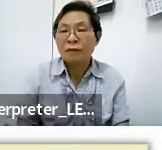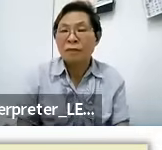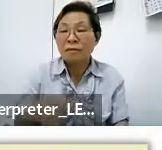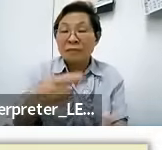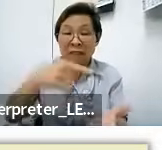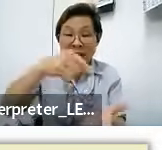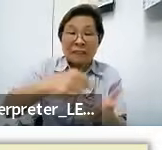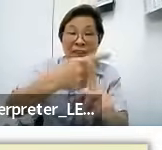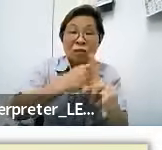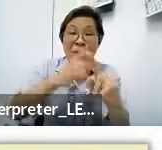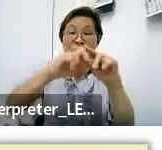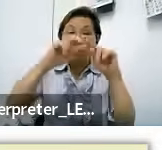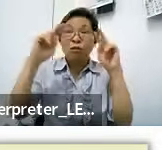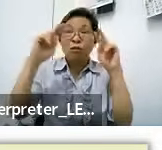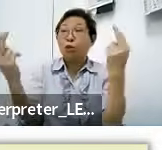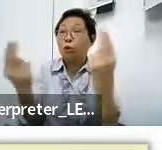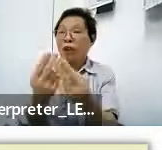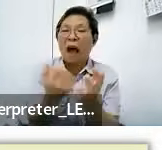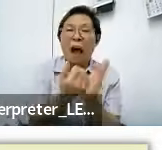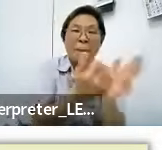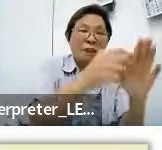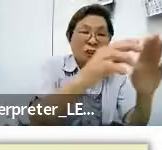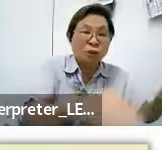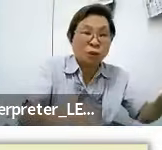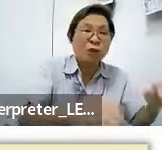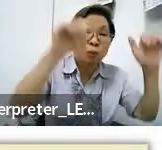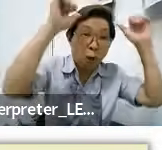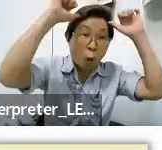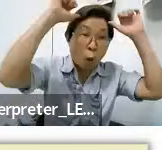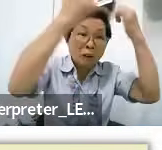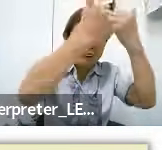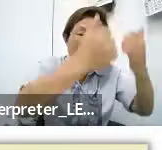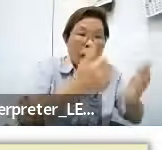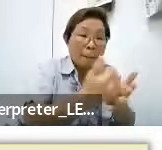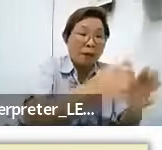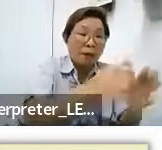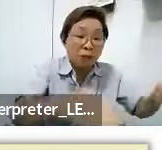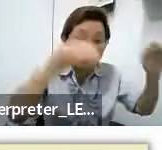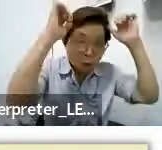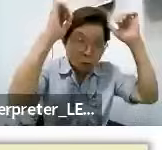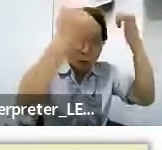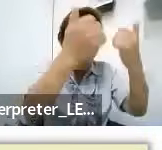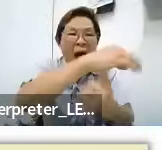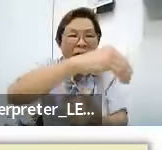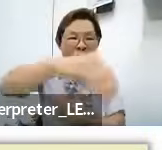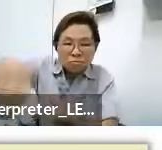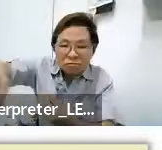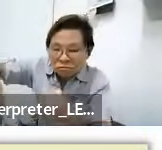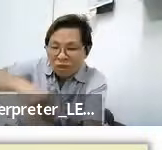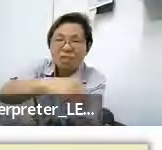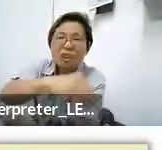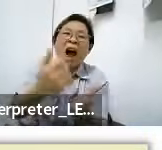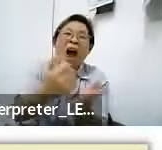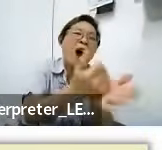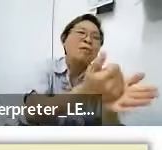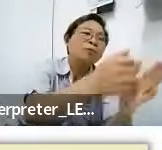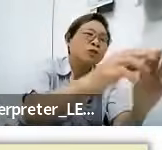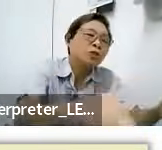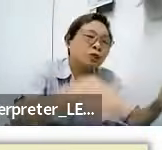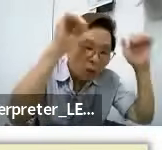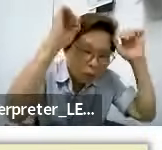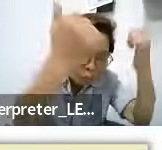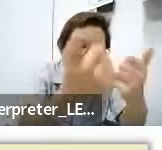which we focus on helping children with autism in their transition, helping them to learn their